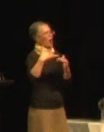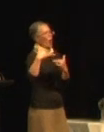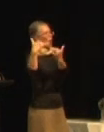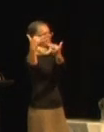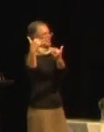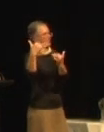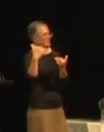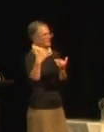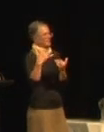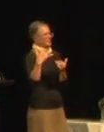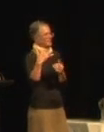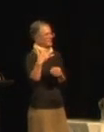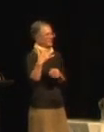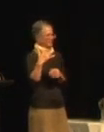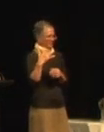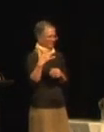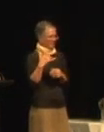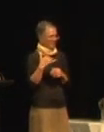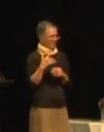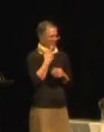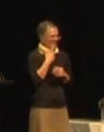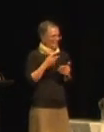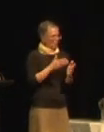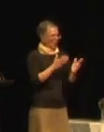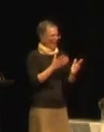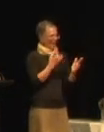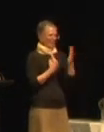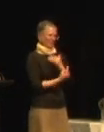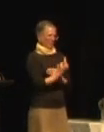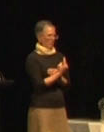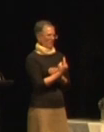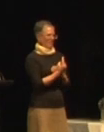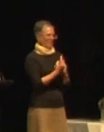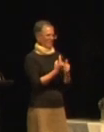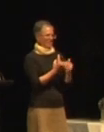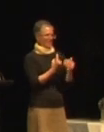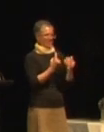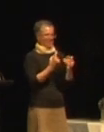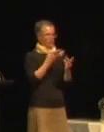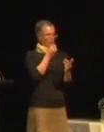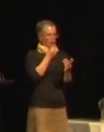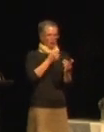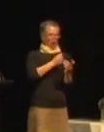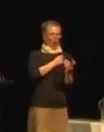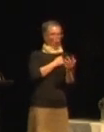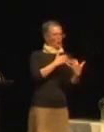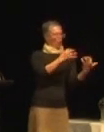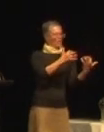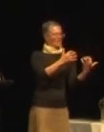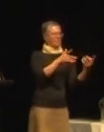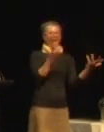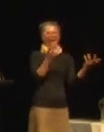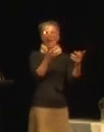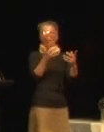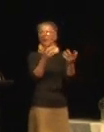Brothers borrowed the audience of the Harry Potter Alliance. There's not enough time or hubris in the world for UN Live to build